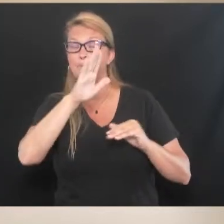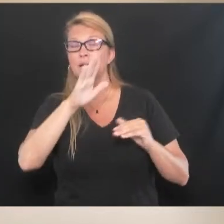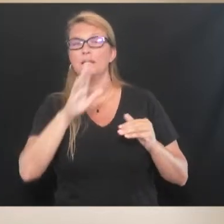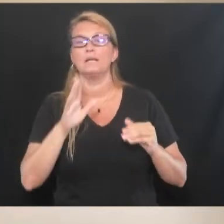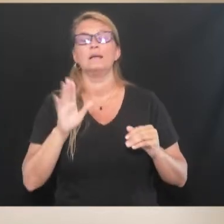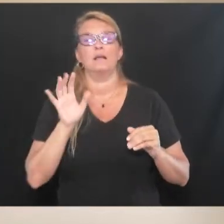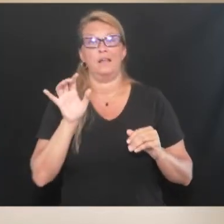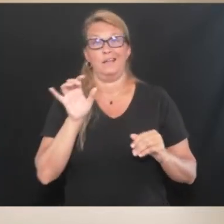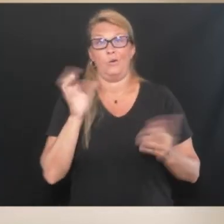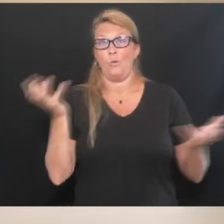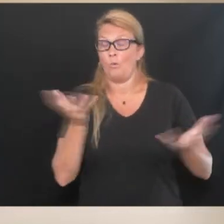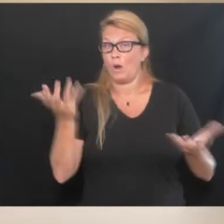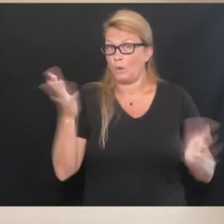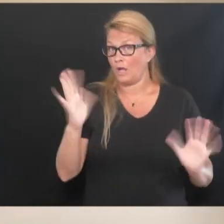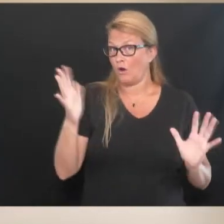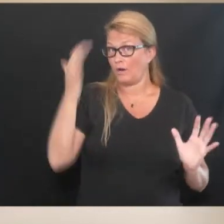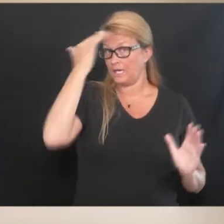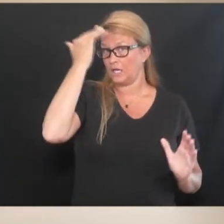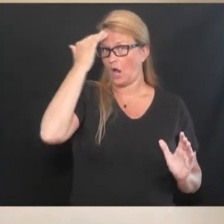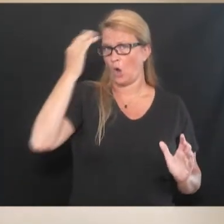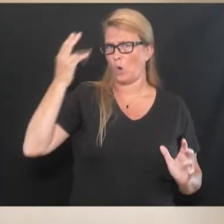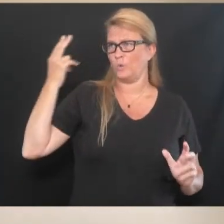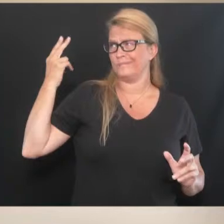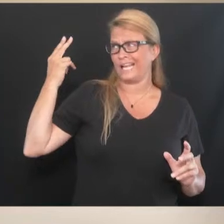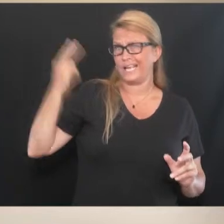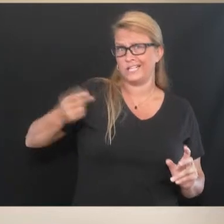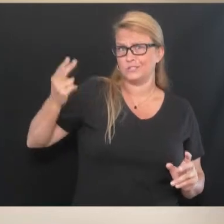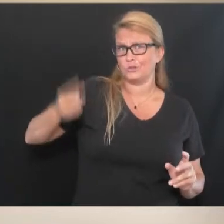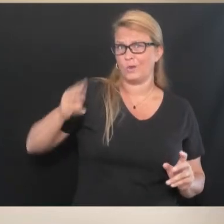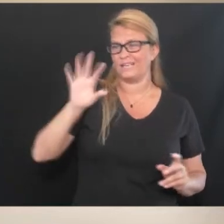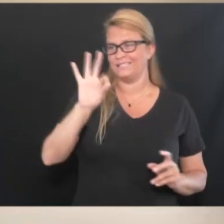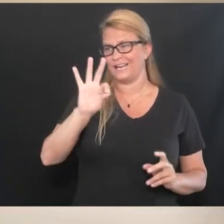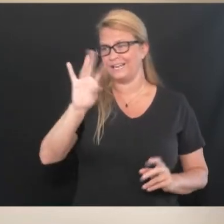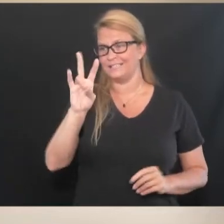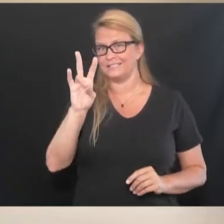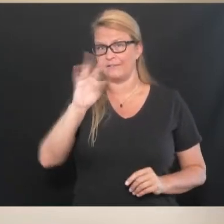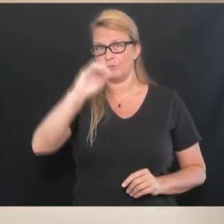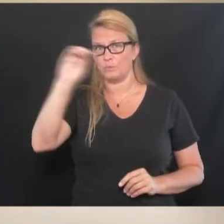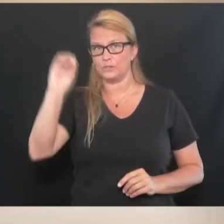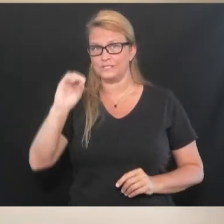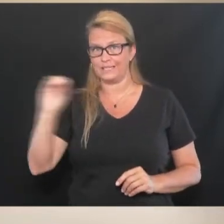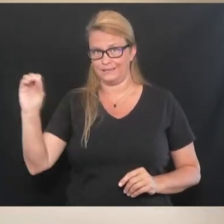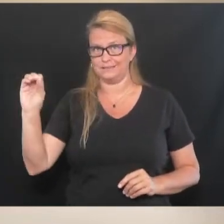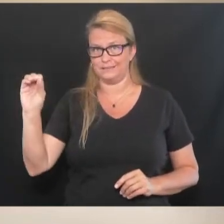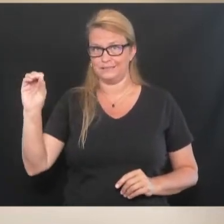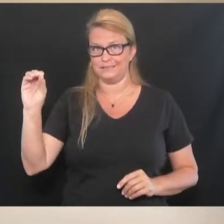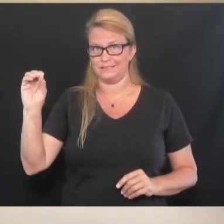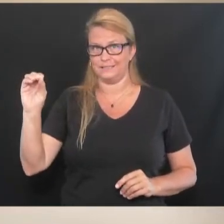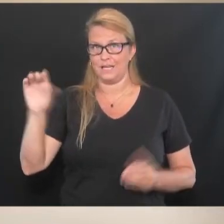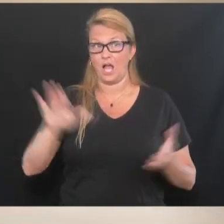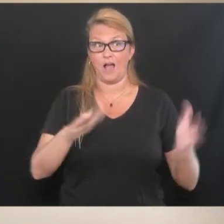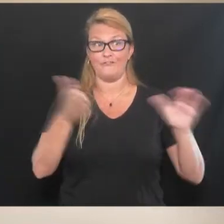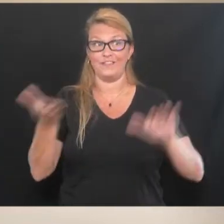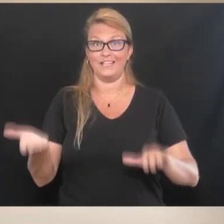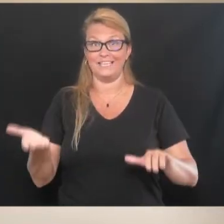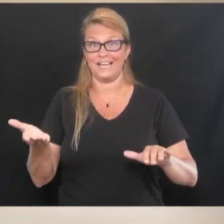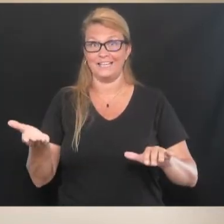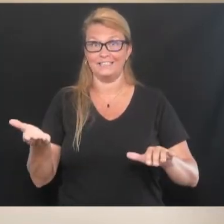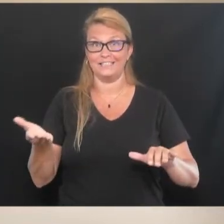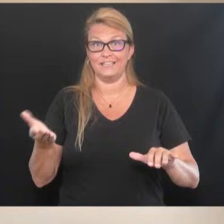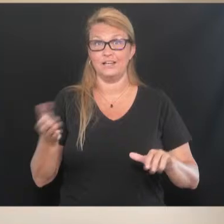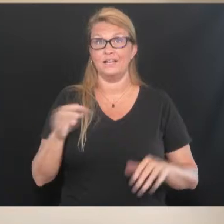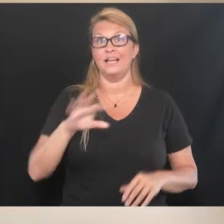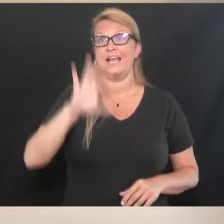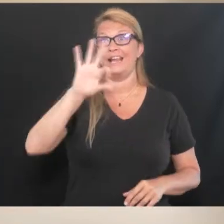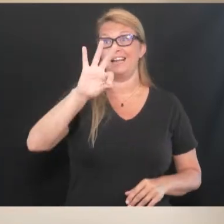is that historically in West Virginia, 97% of our deaths and 97% of